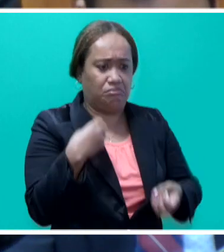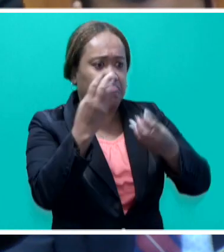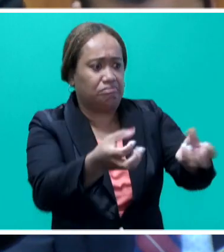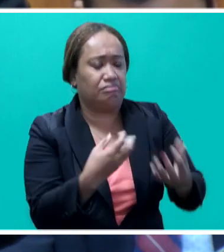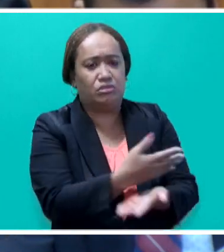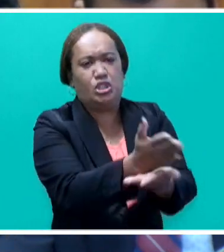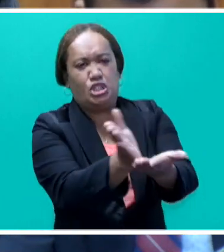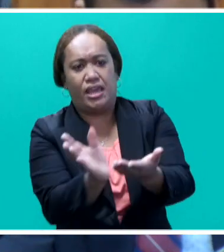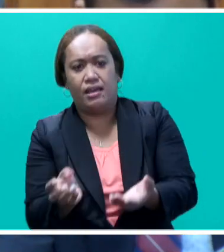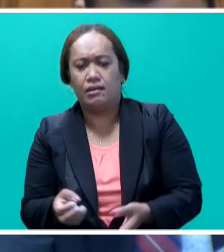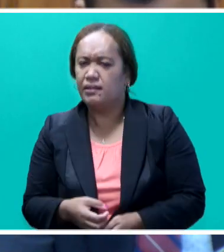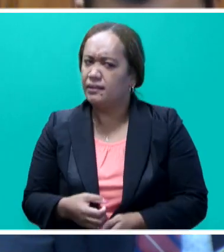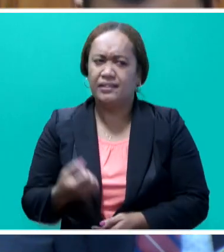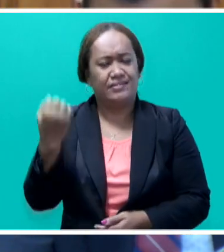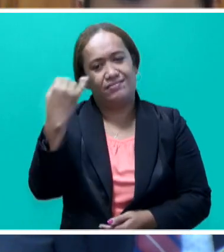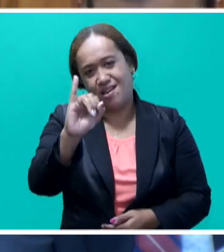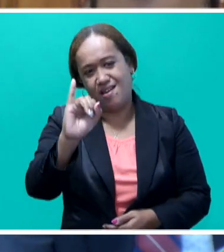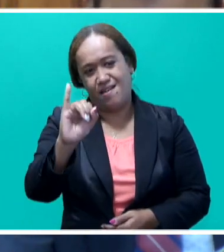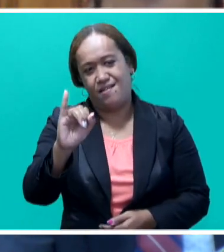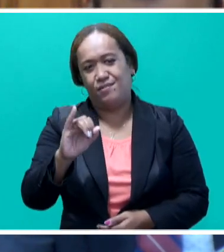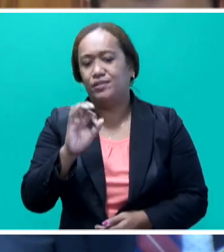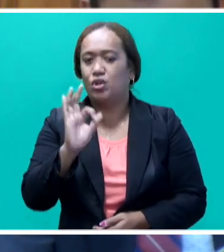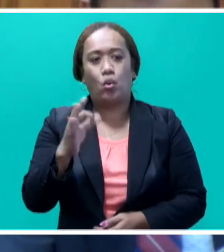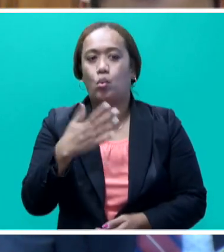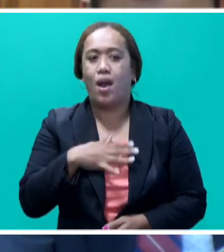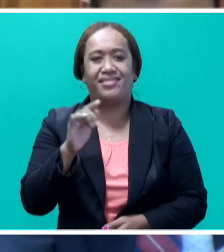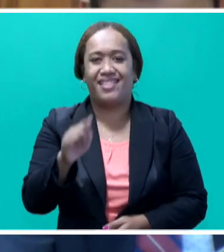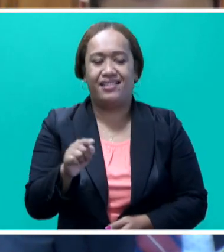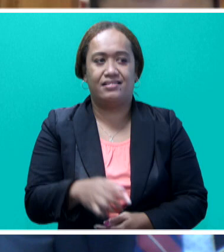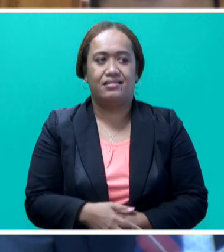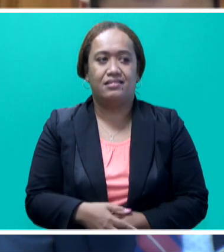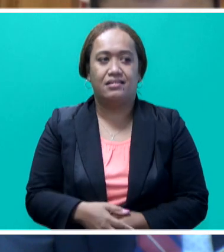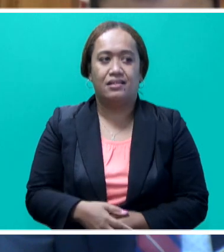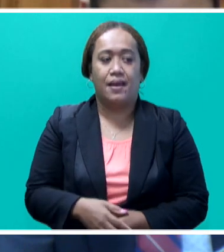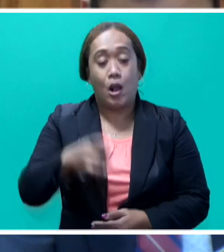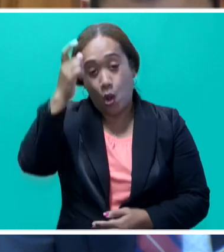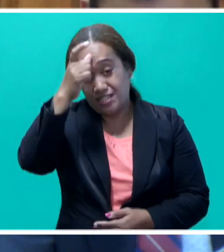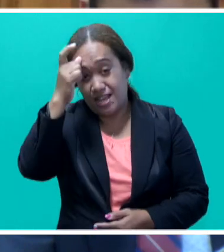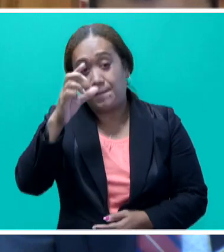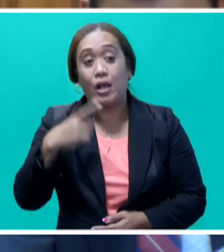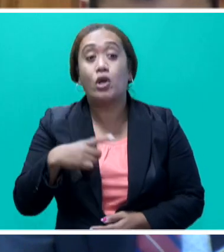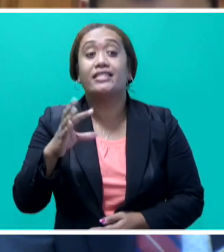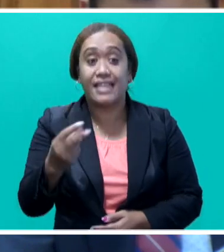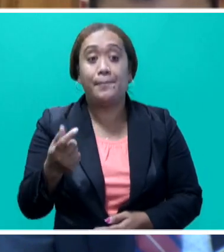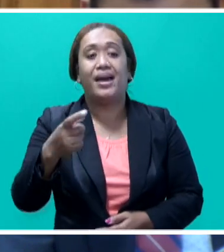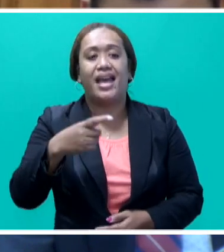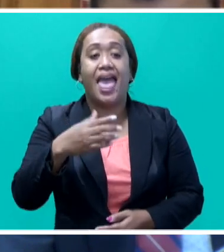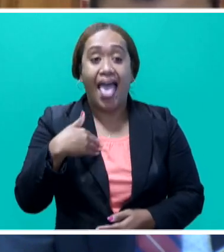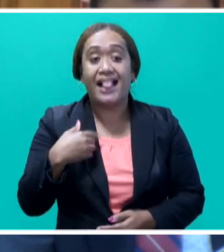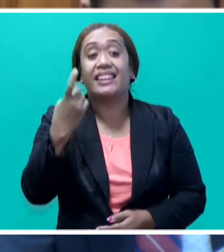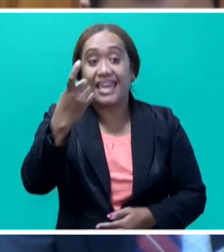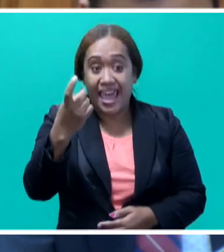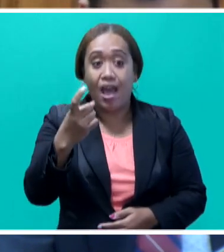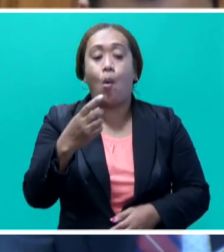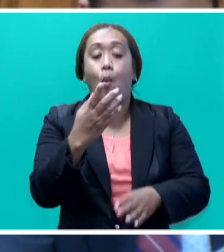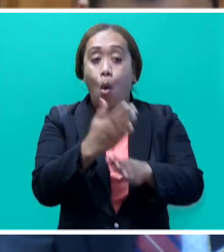be vaccinated. That was what I was addressing this morning. I was addressing this morning the concerns of the healthcare workers, the concerns of the frontliners. They're